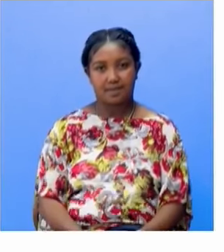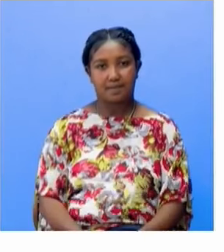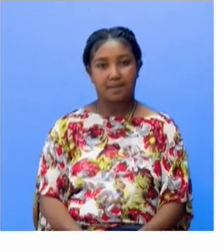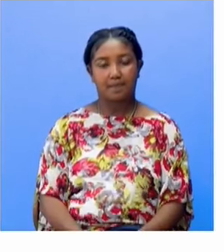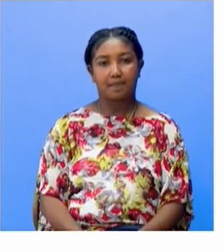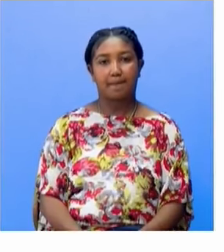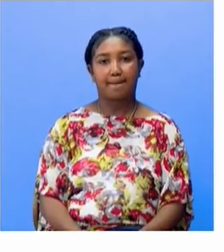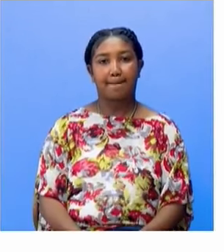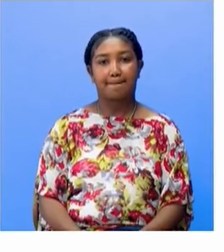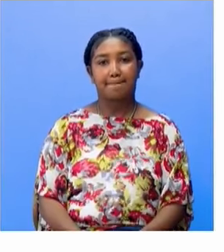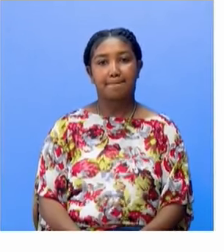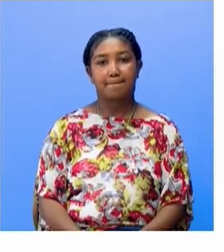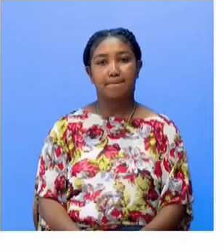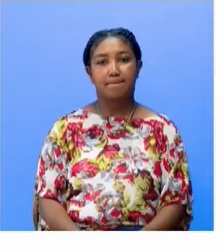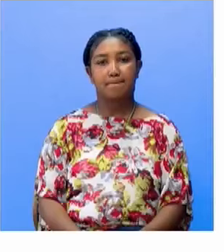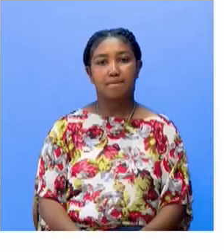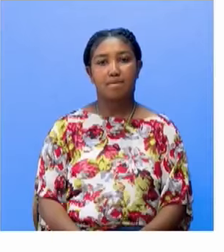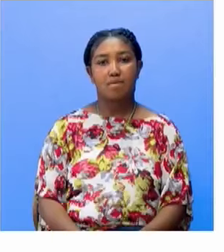Didn't